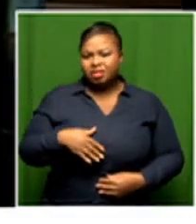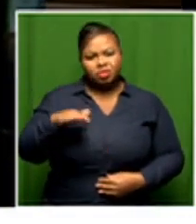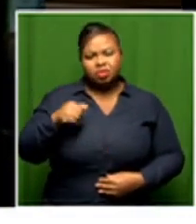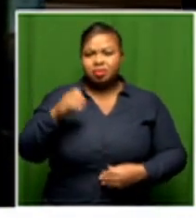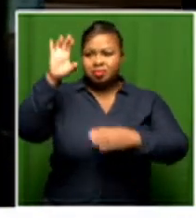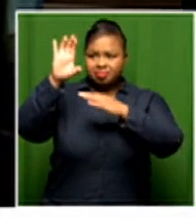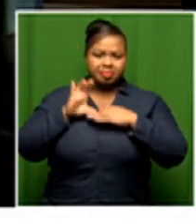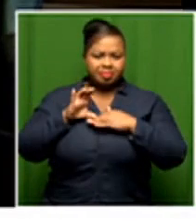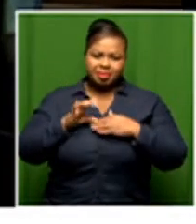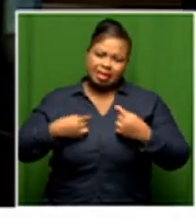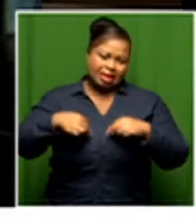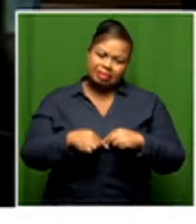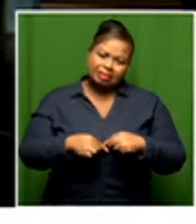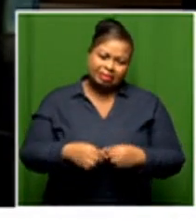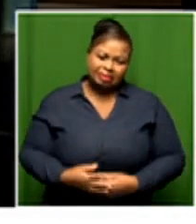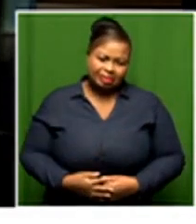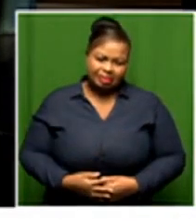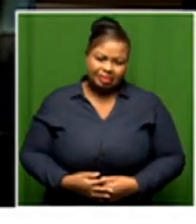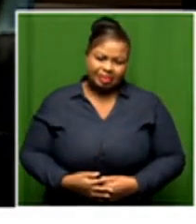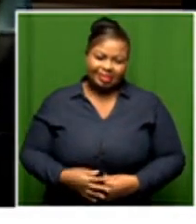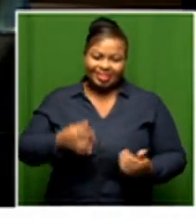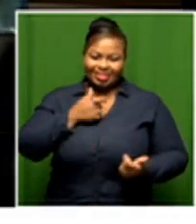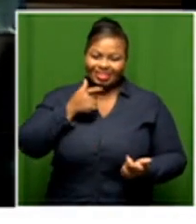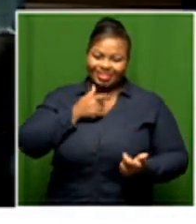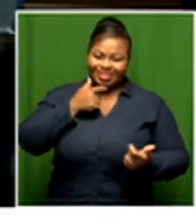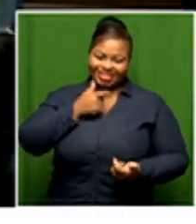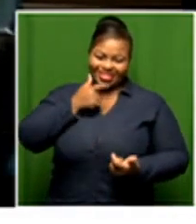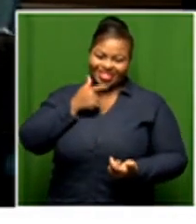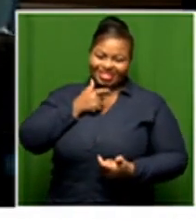received relief fund. Oh, thank you.